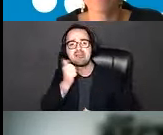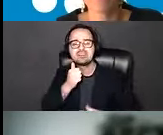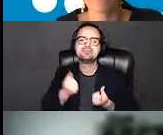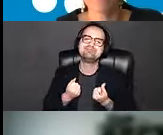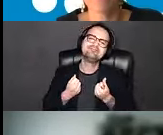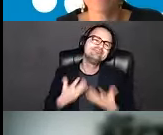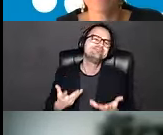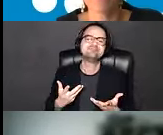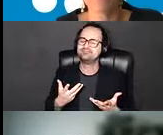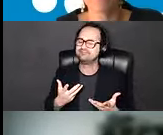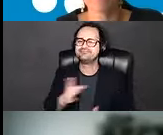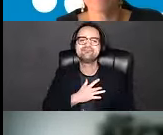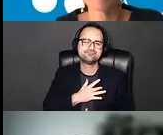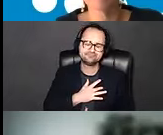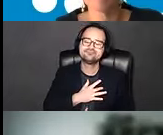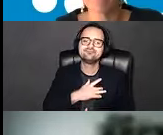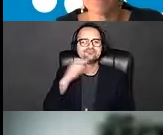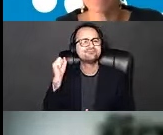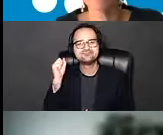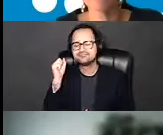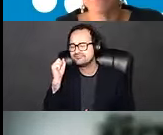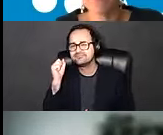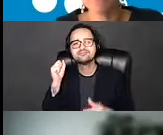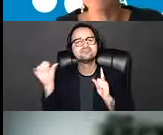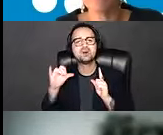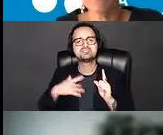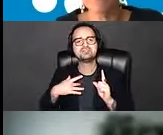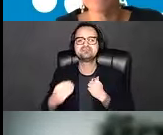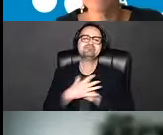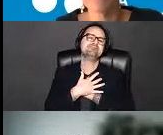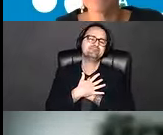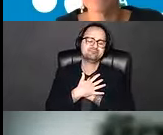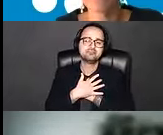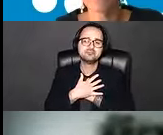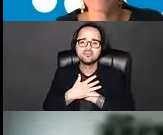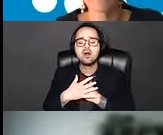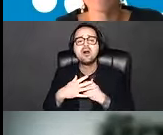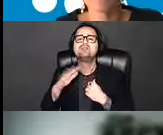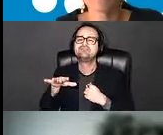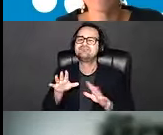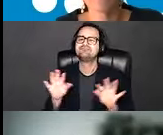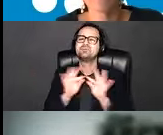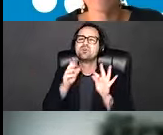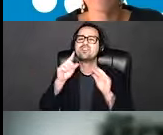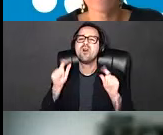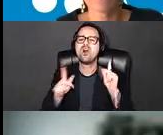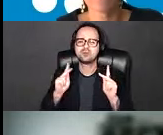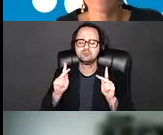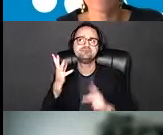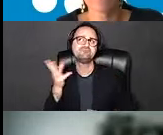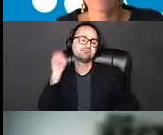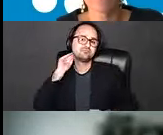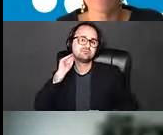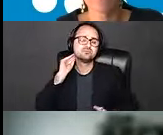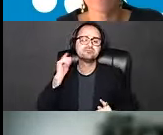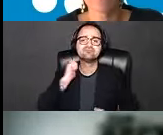just exhausted and worn out and really feeling the effects. So it's important for all of us to keep that in mind, and